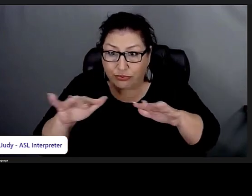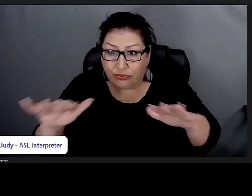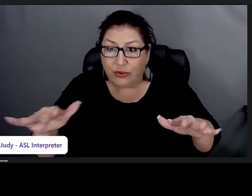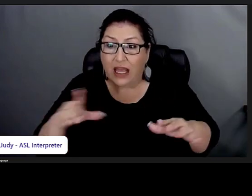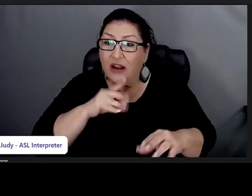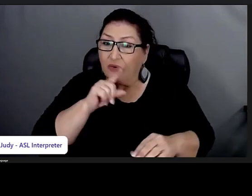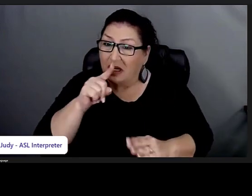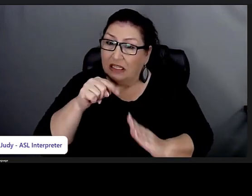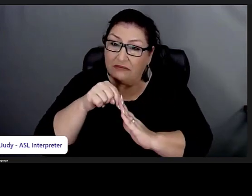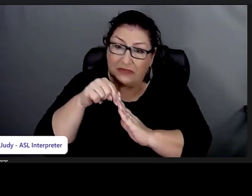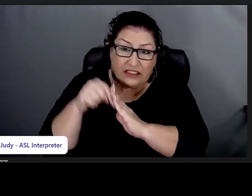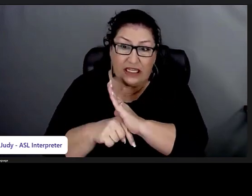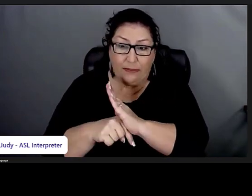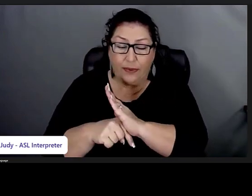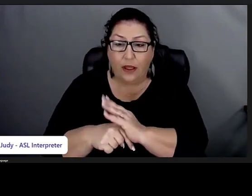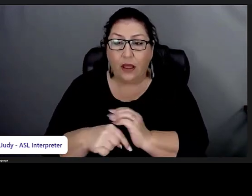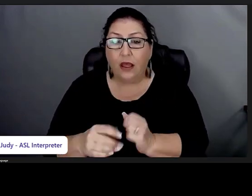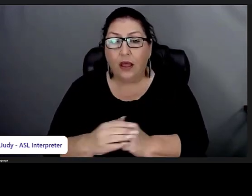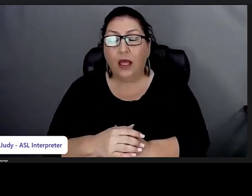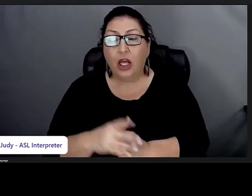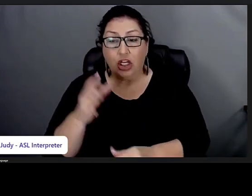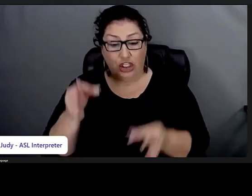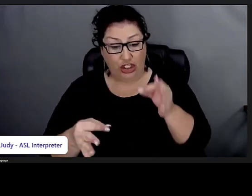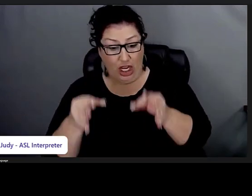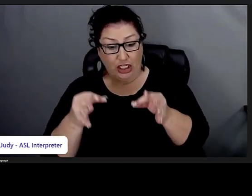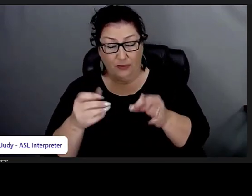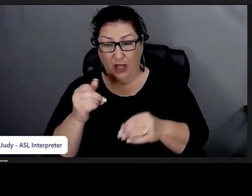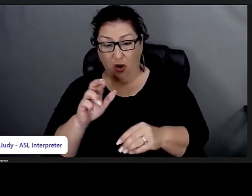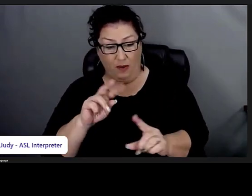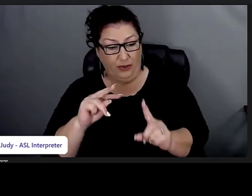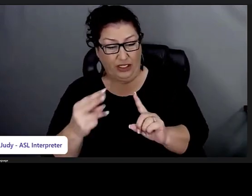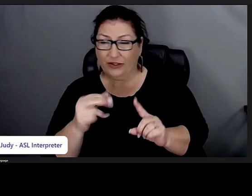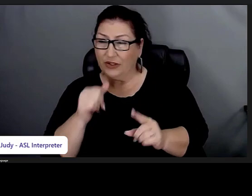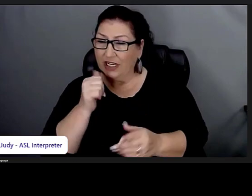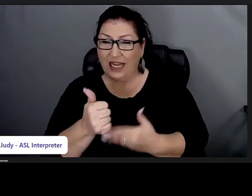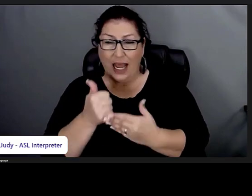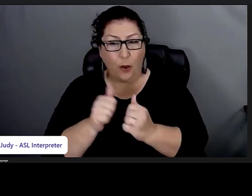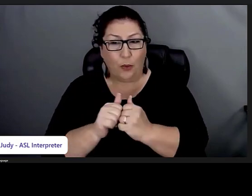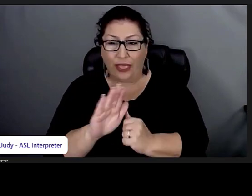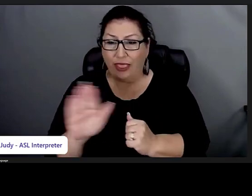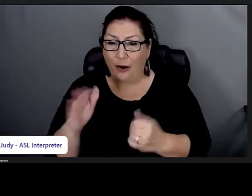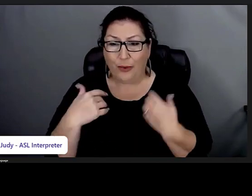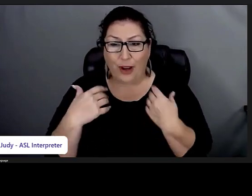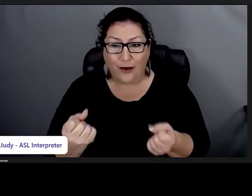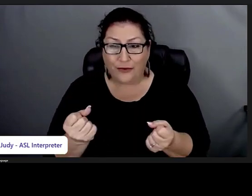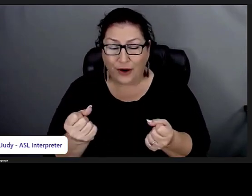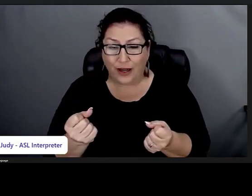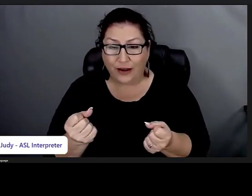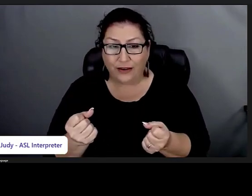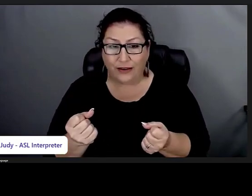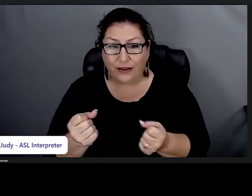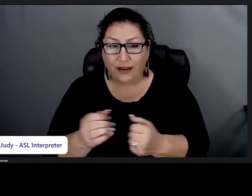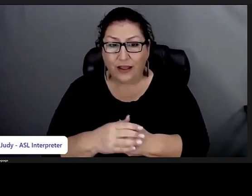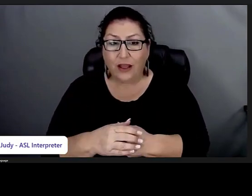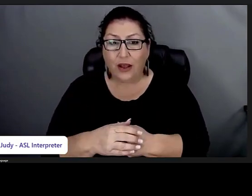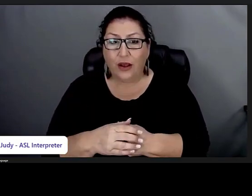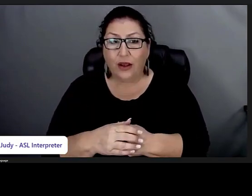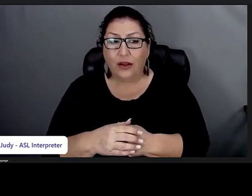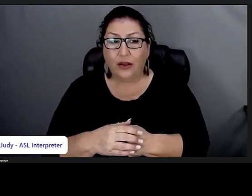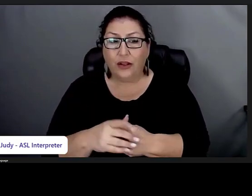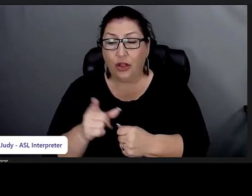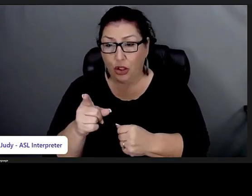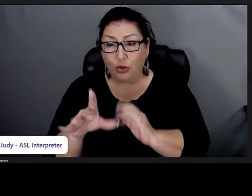passing judgment or perception doesn't help with recovery. You choose the vocation in health, which